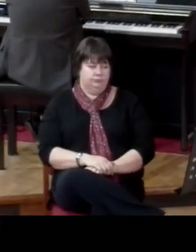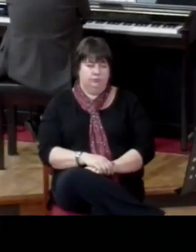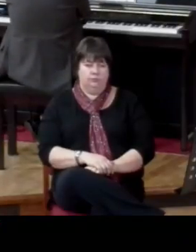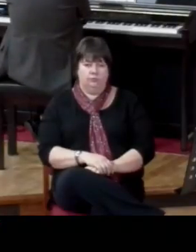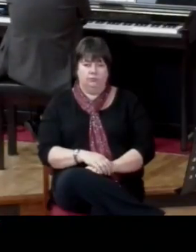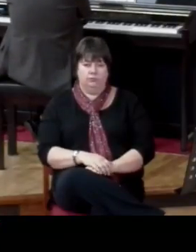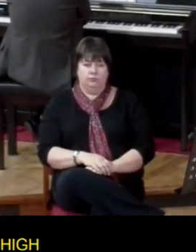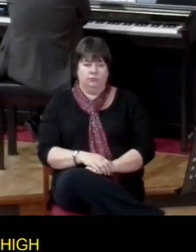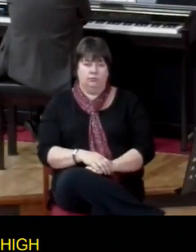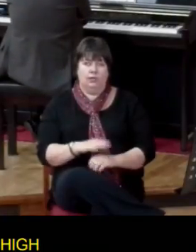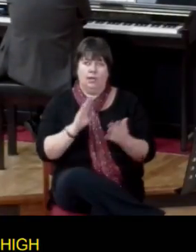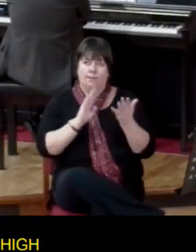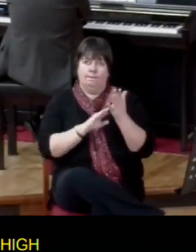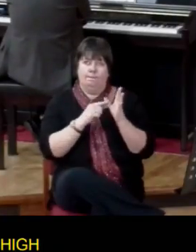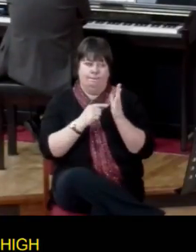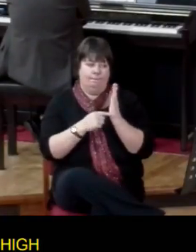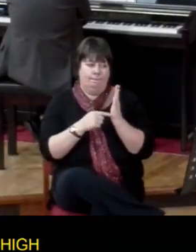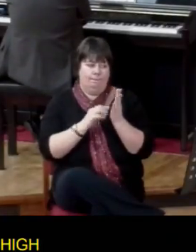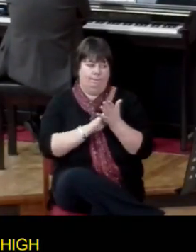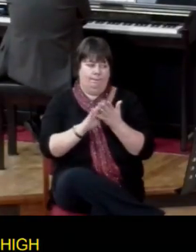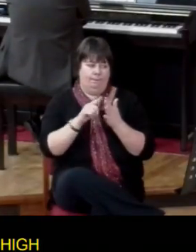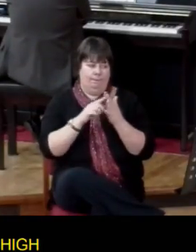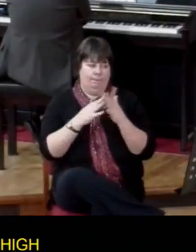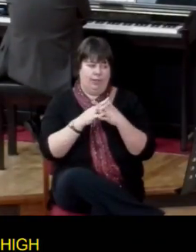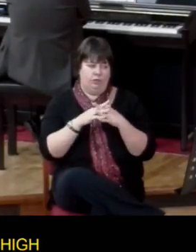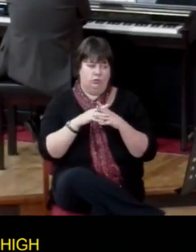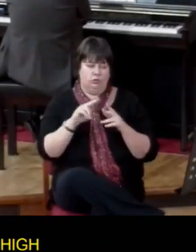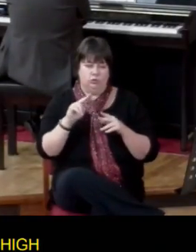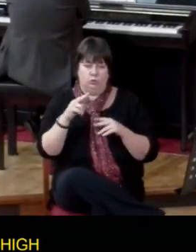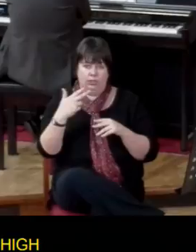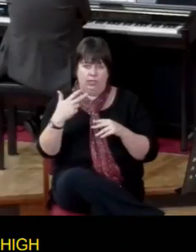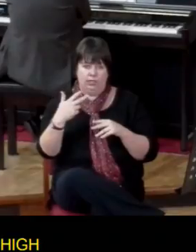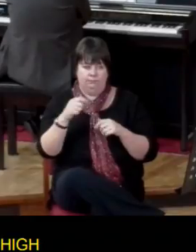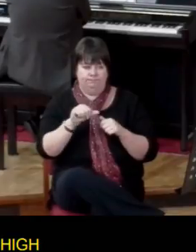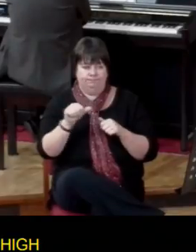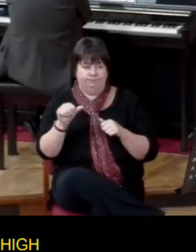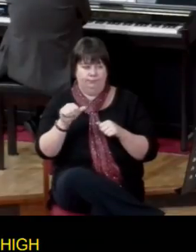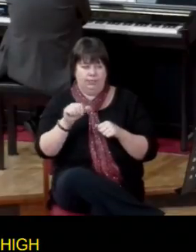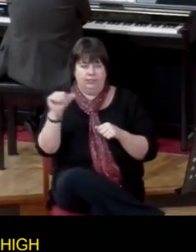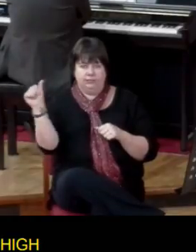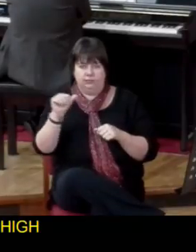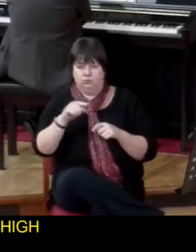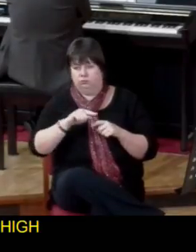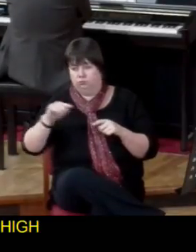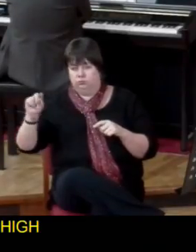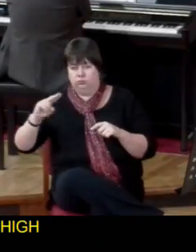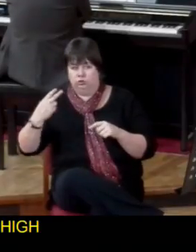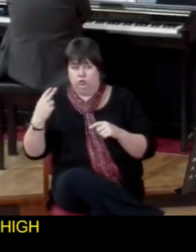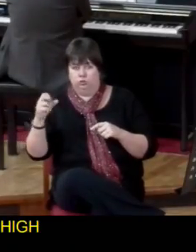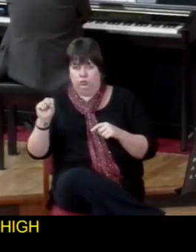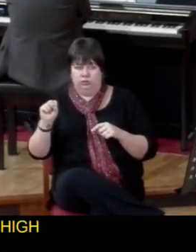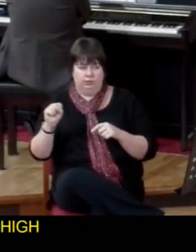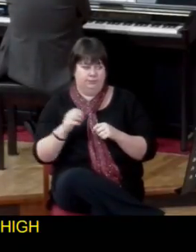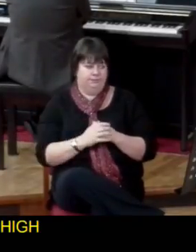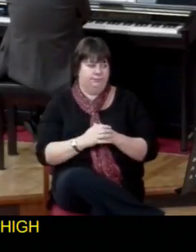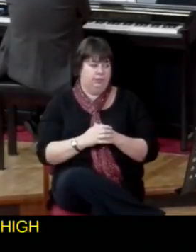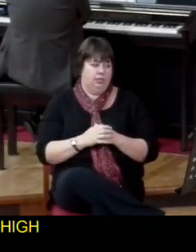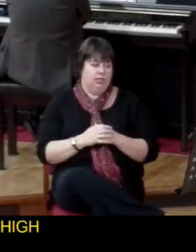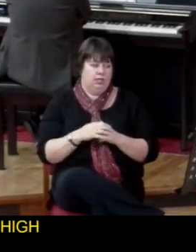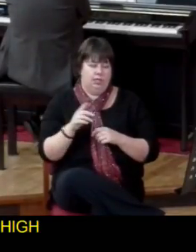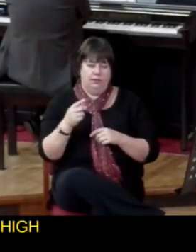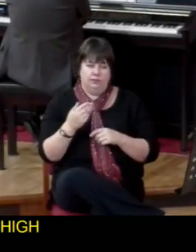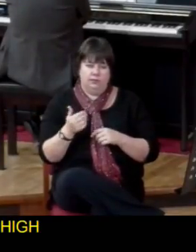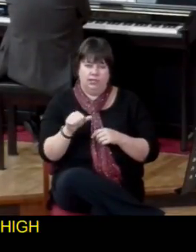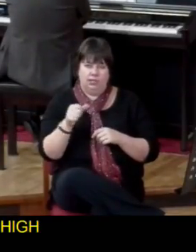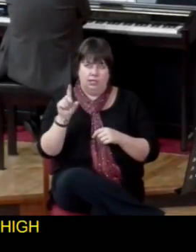Readings from the Gospel of Matthew, chapter 28, verses 16 to 20. Then the 11